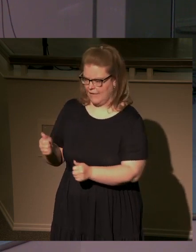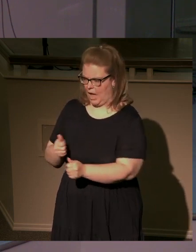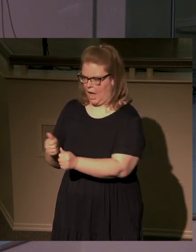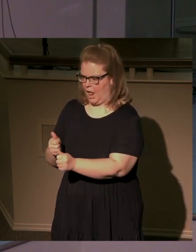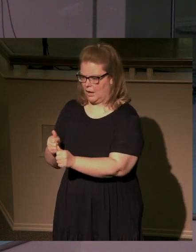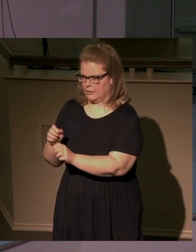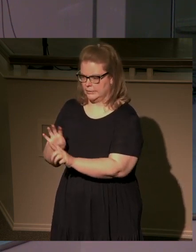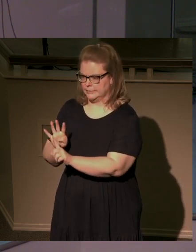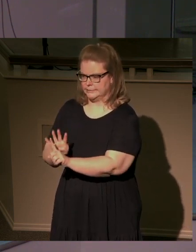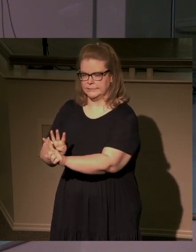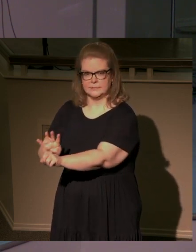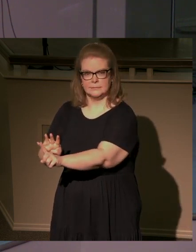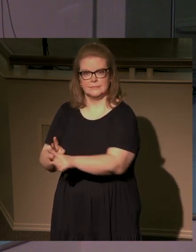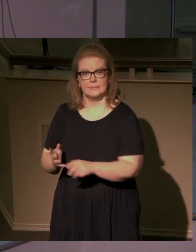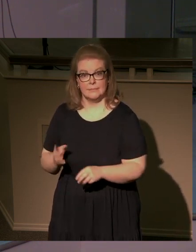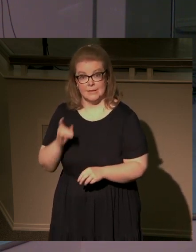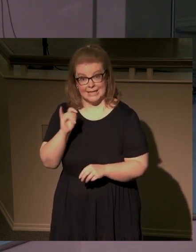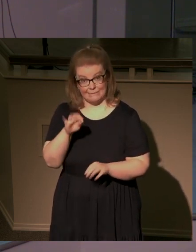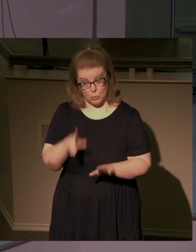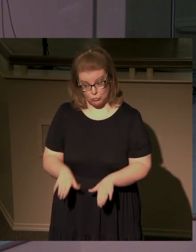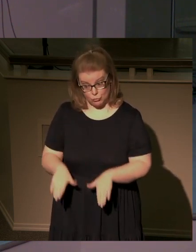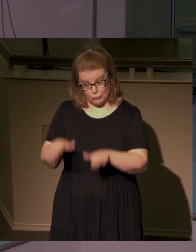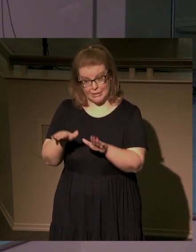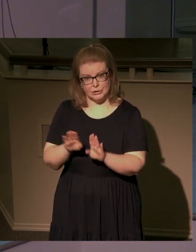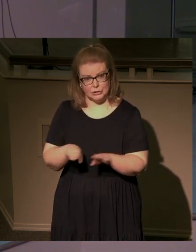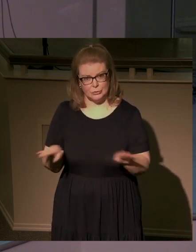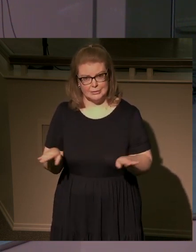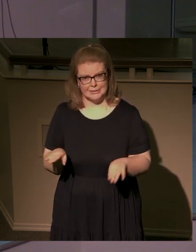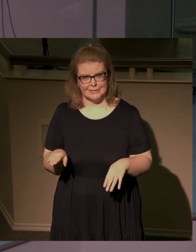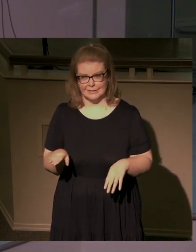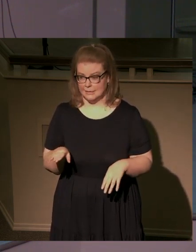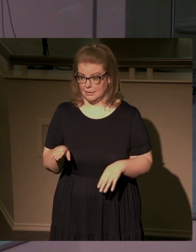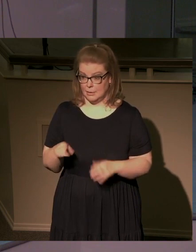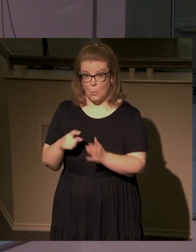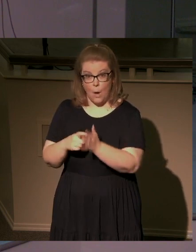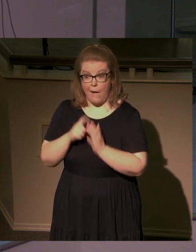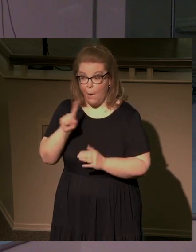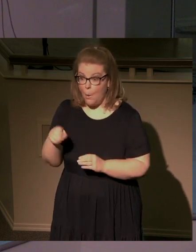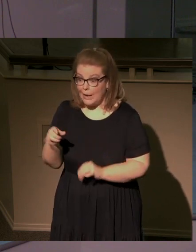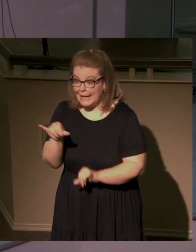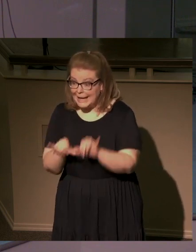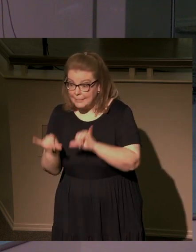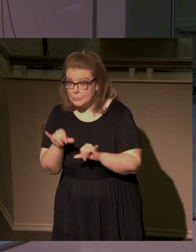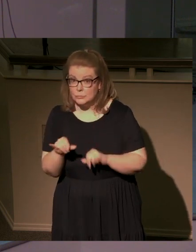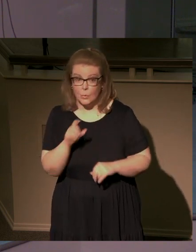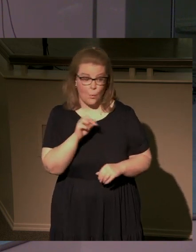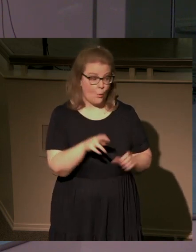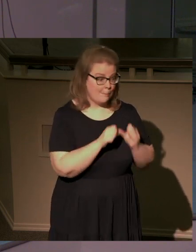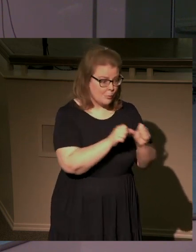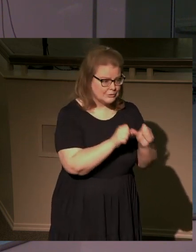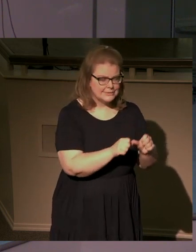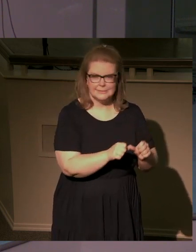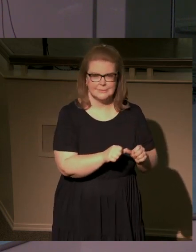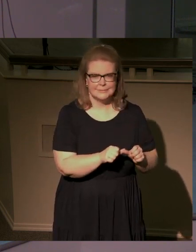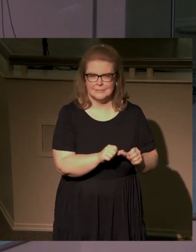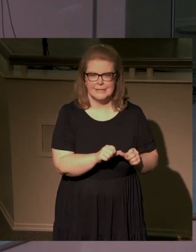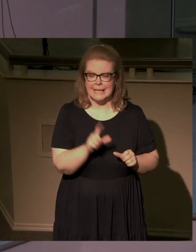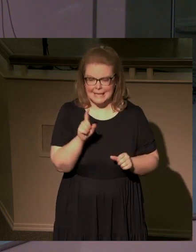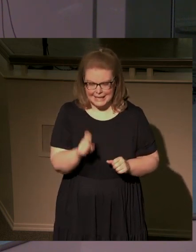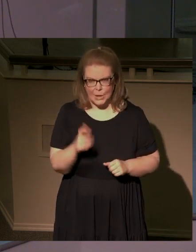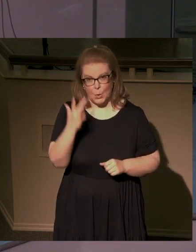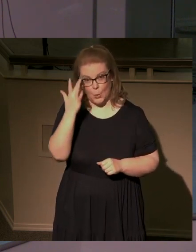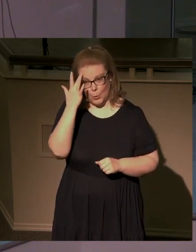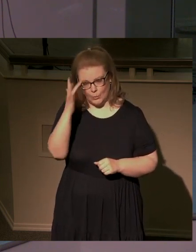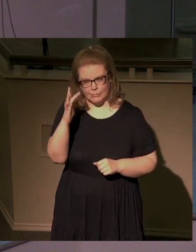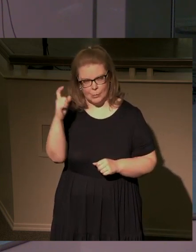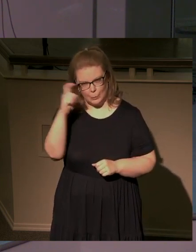If you're raising children, you need more than chemistry, more than persistence. You need wisdom. And wisdom